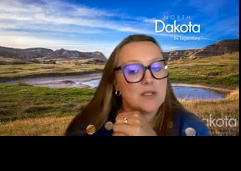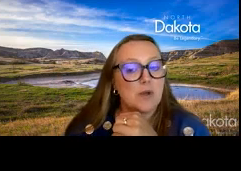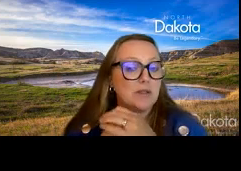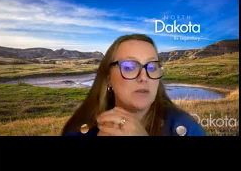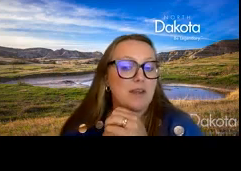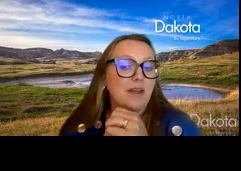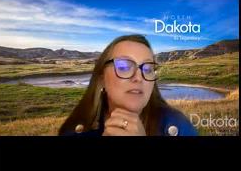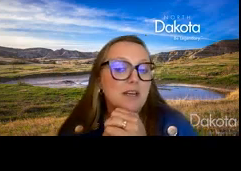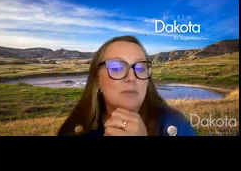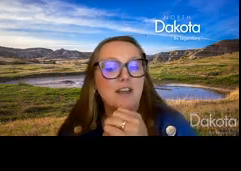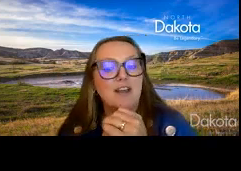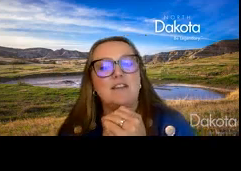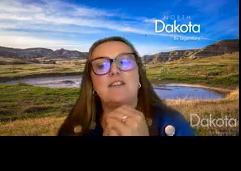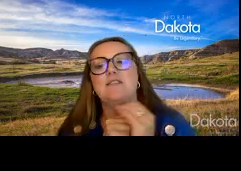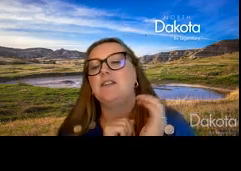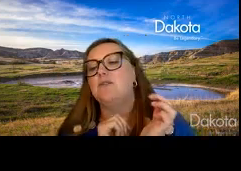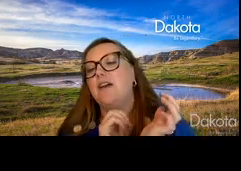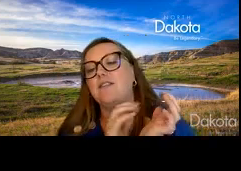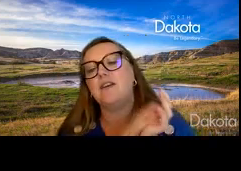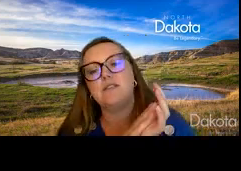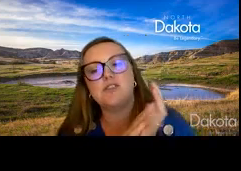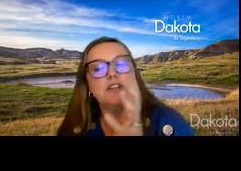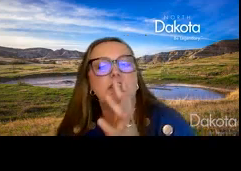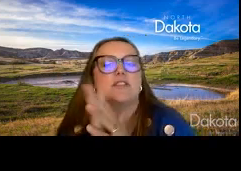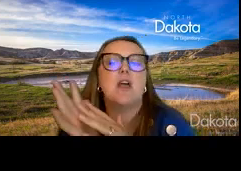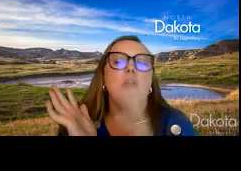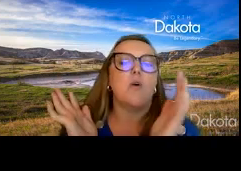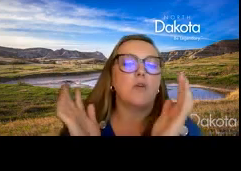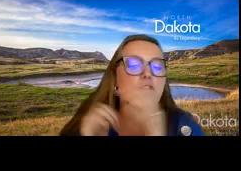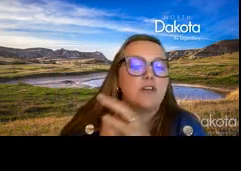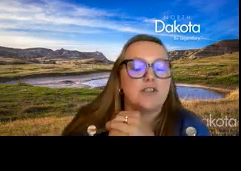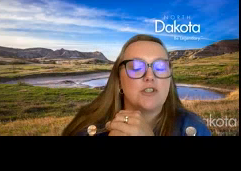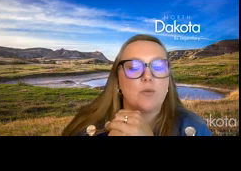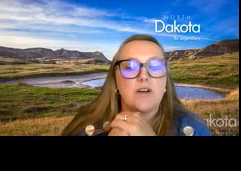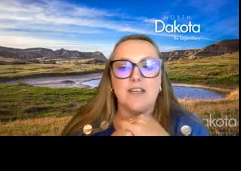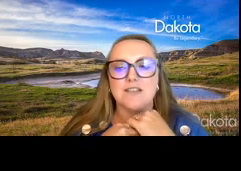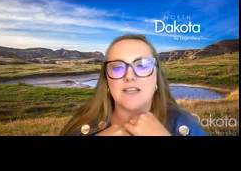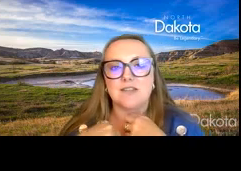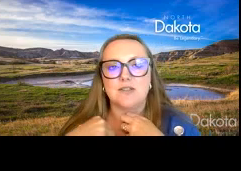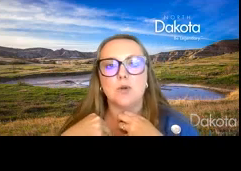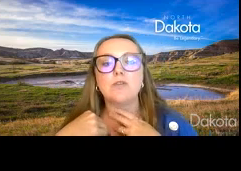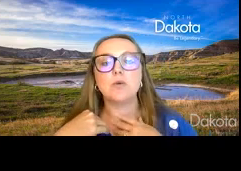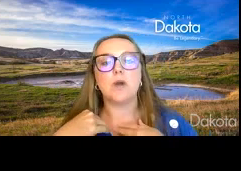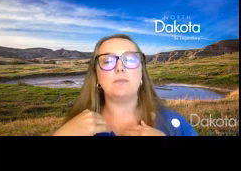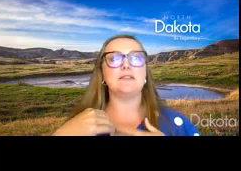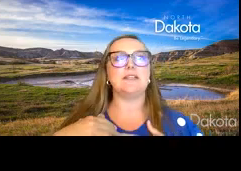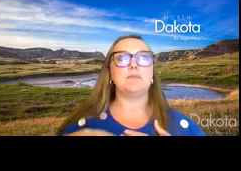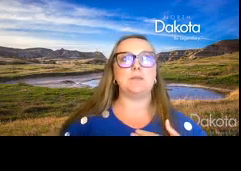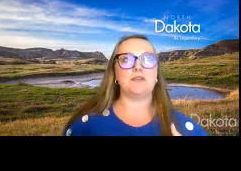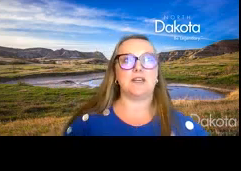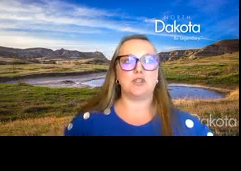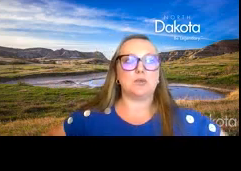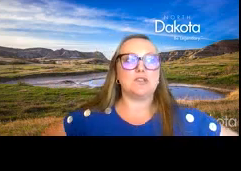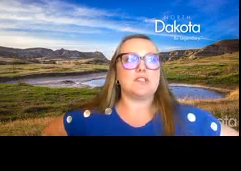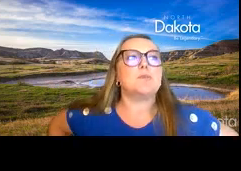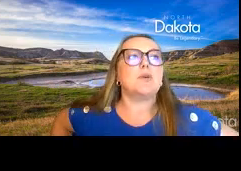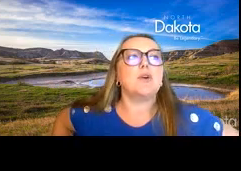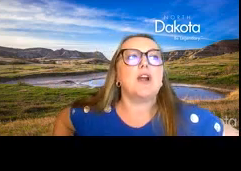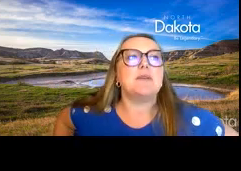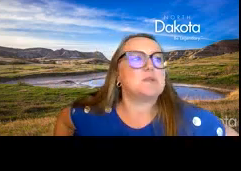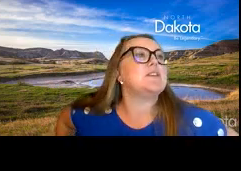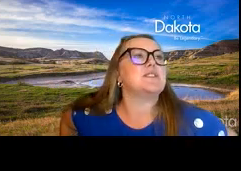discussing sexuality with my healthcare provider, they don't have health insurance, or they're not sure where to get tested. So overwhelmingly, people that choose